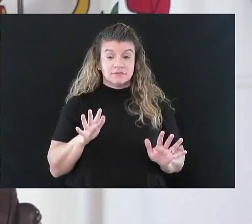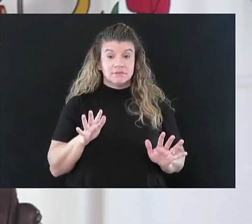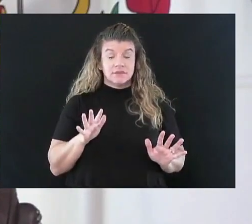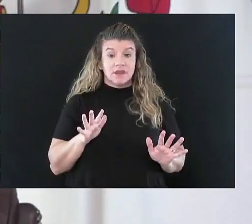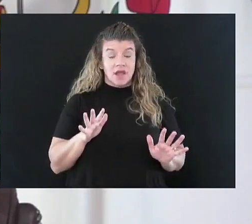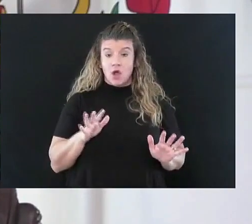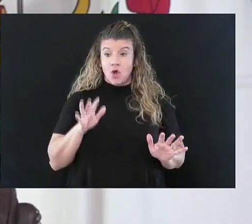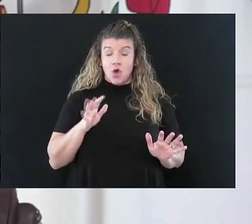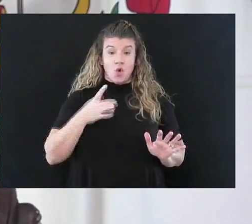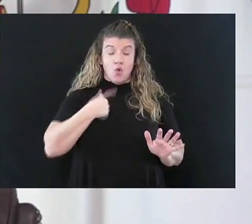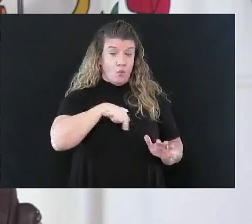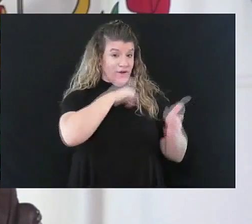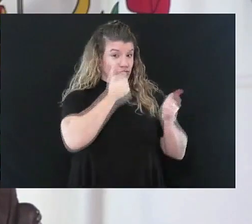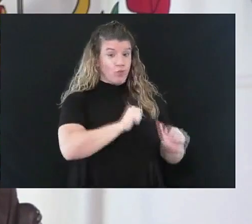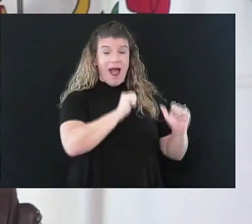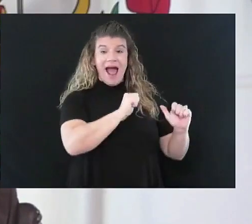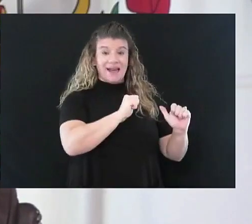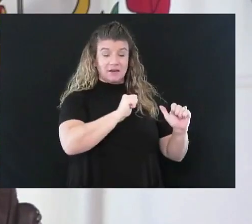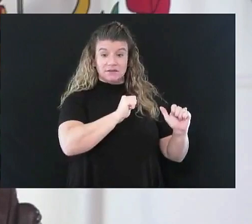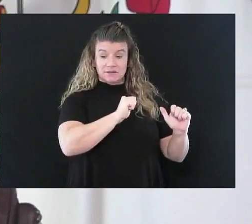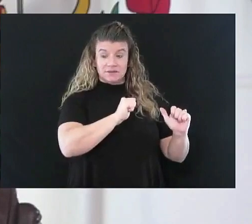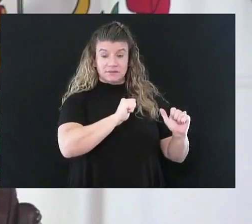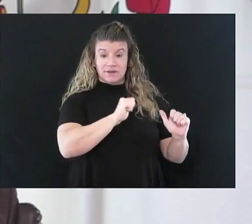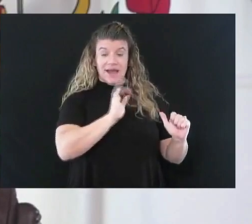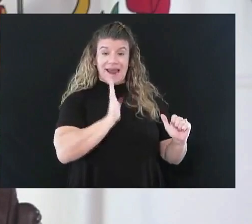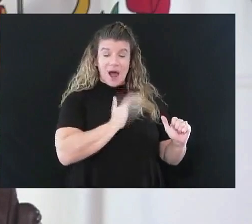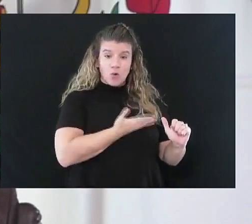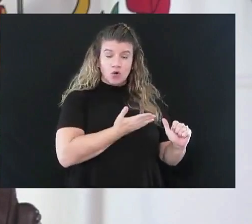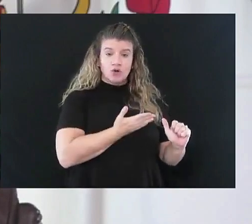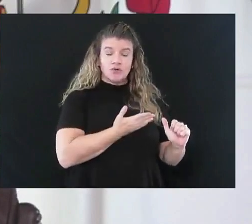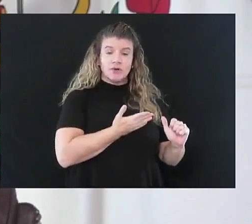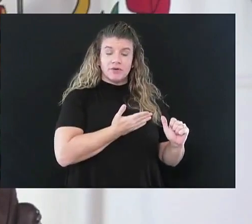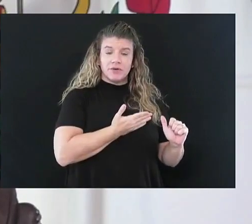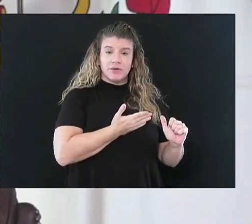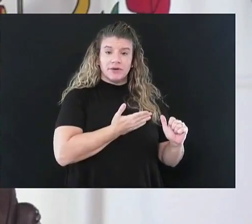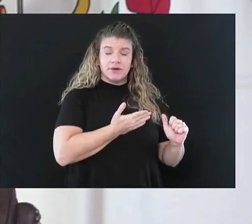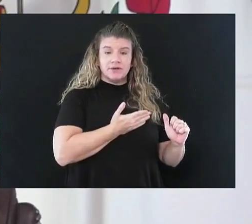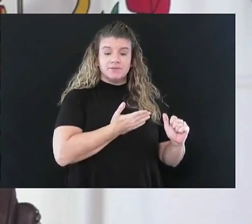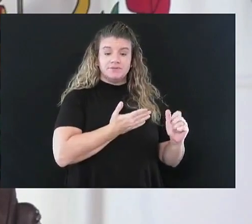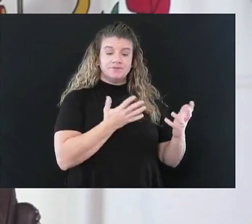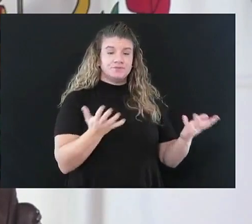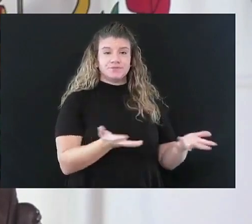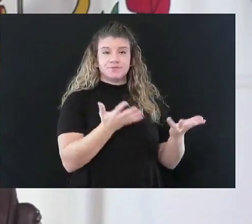and we've tried, within our